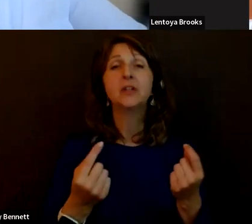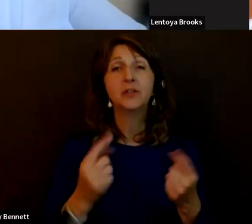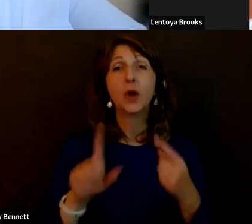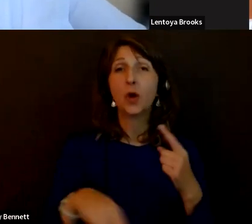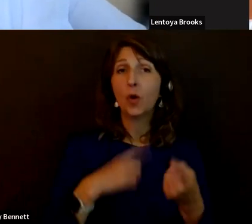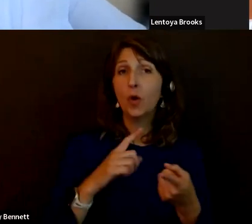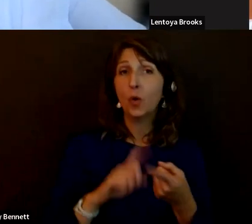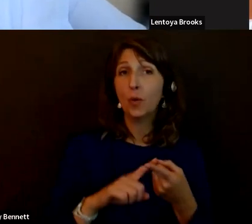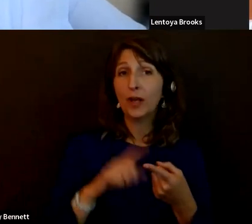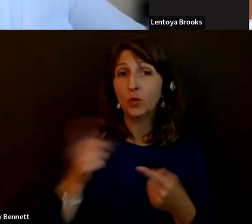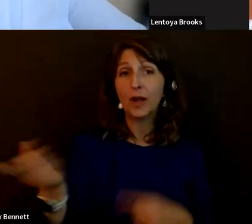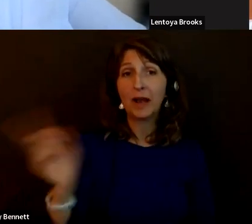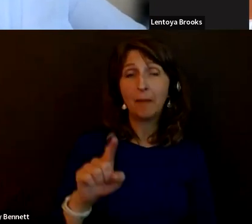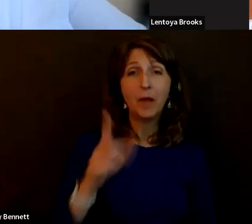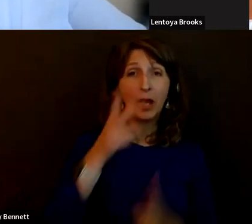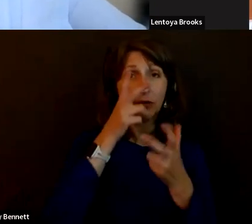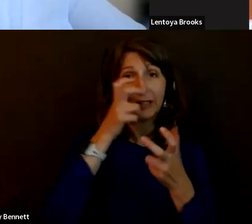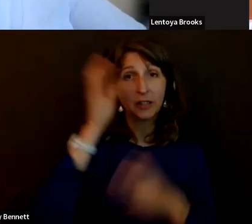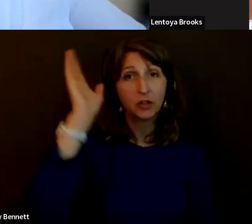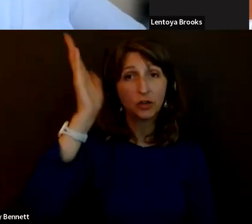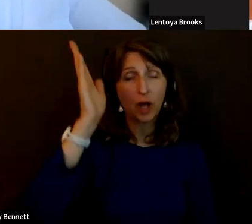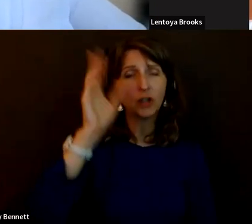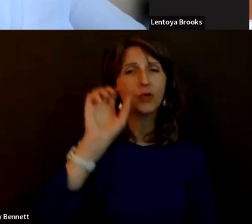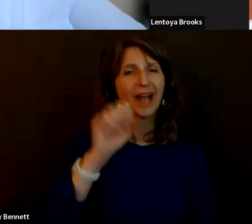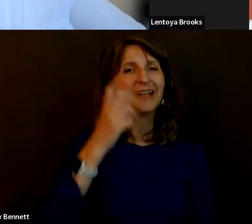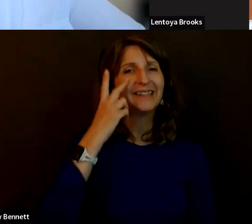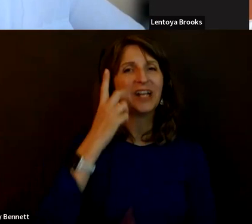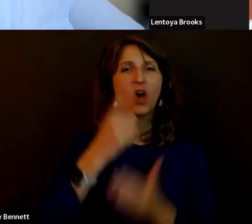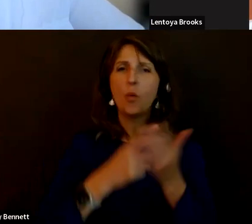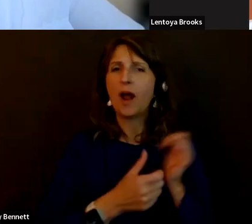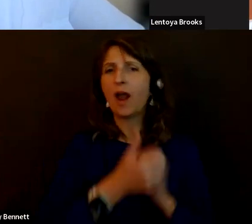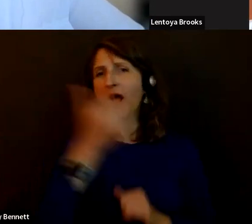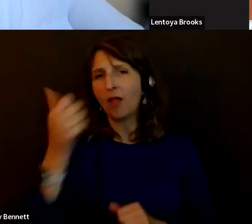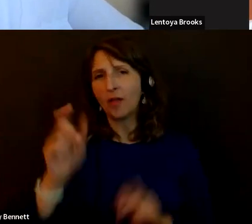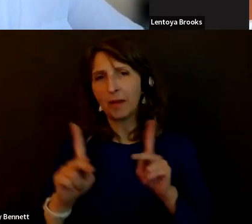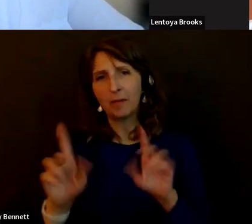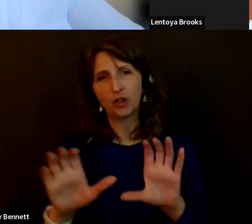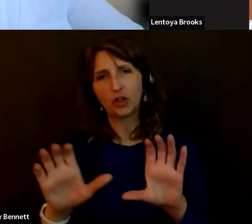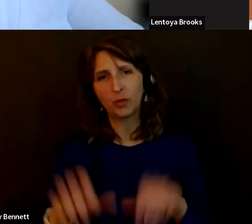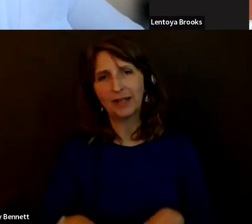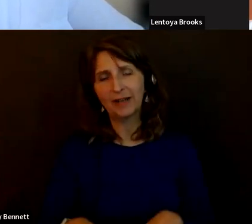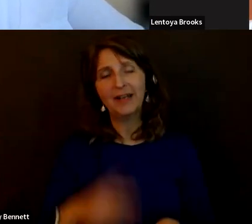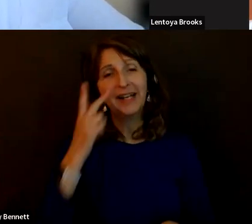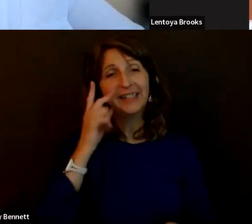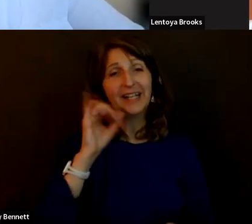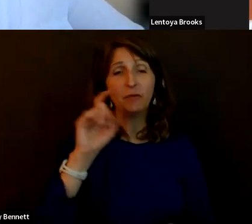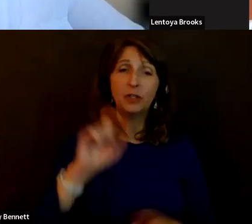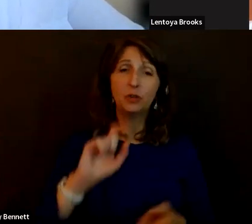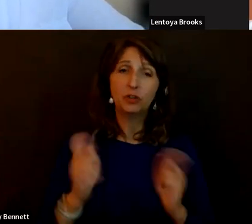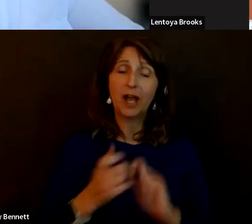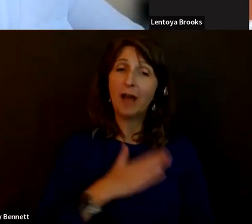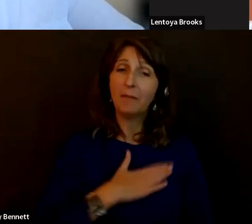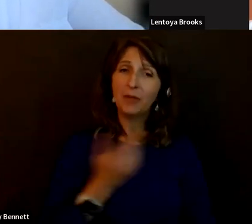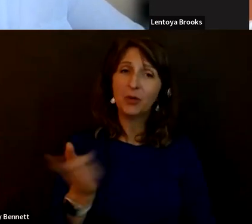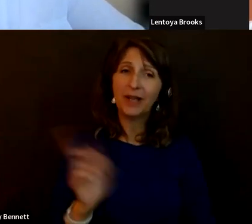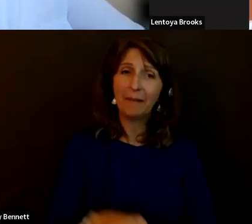to talks like this, you get to figure out what other people are doing and figure out if you need something different for yourself. So I'm glad you came. It's